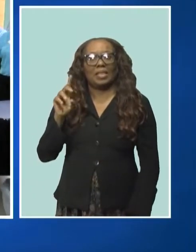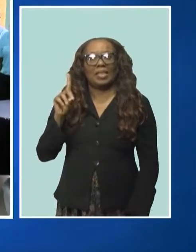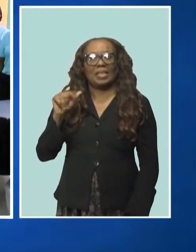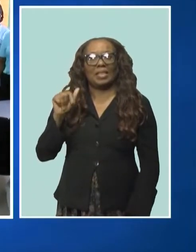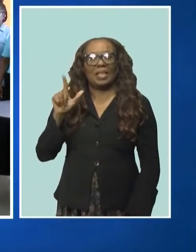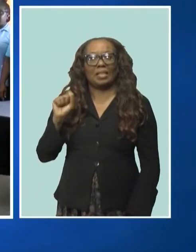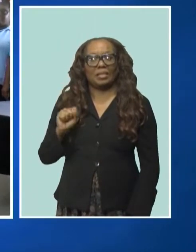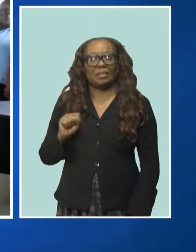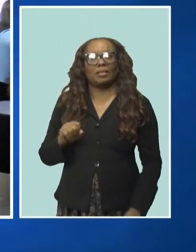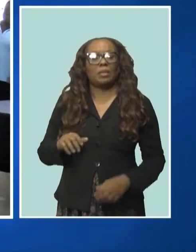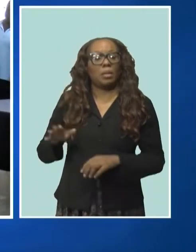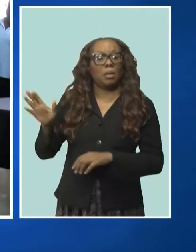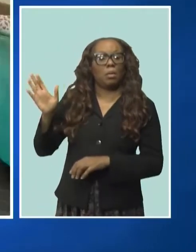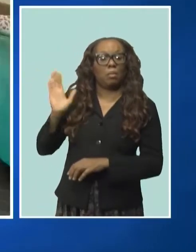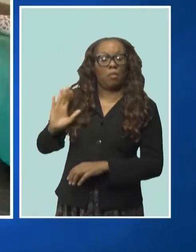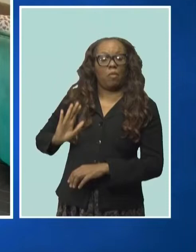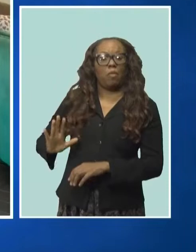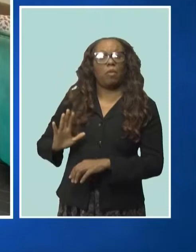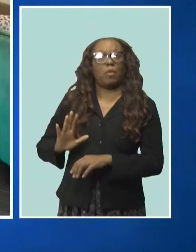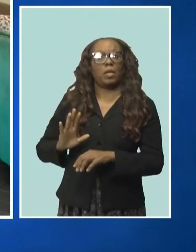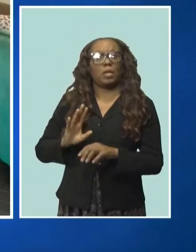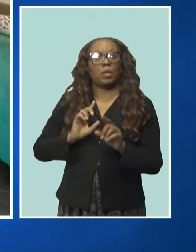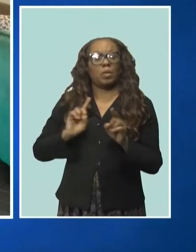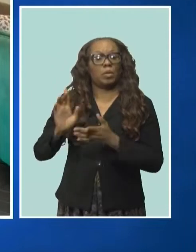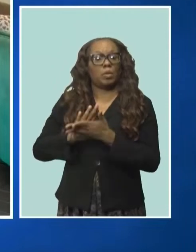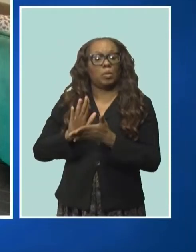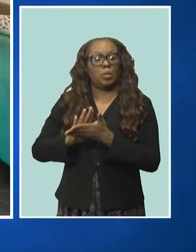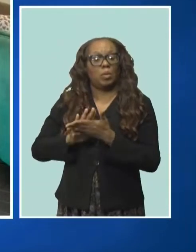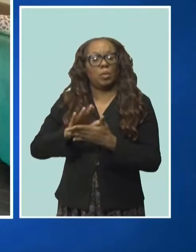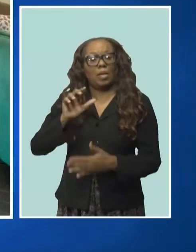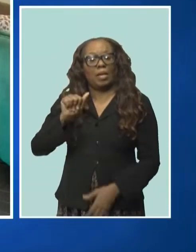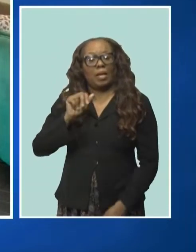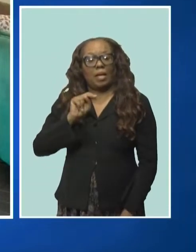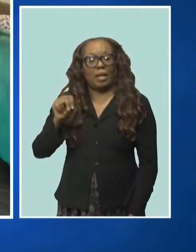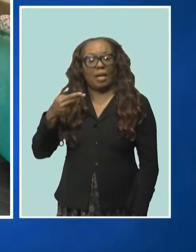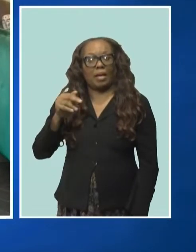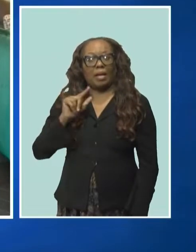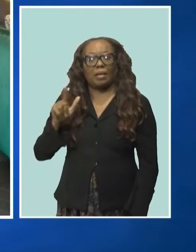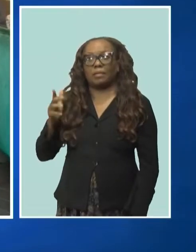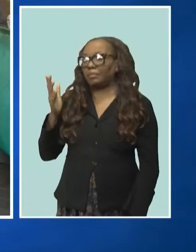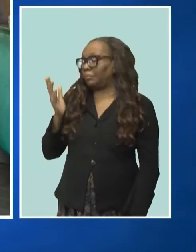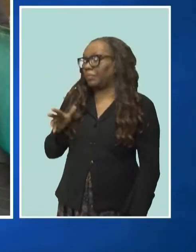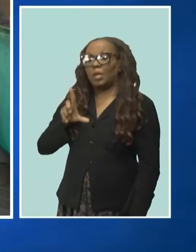In 2002, we reached out because we really wanted to